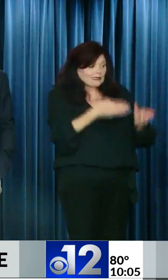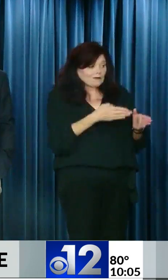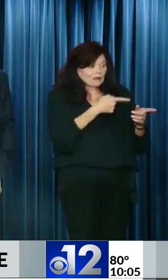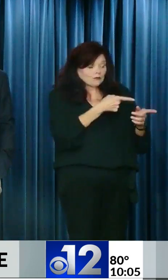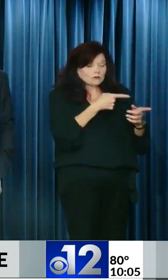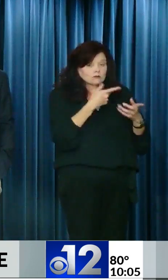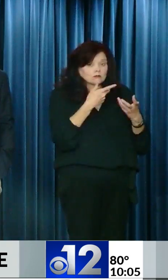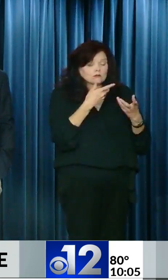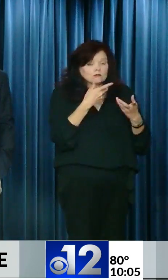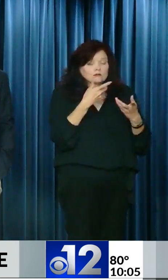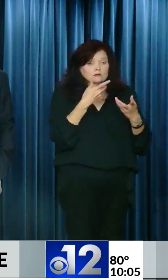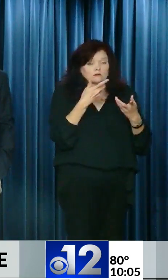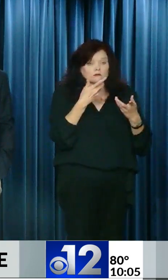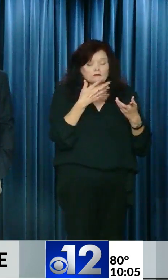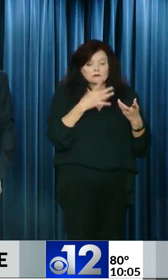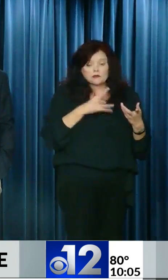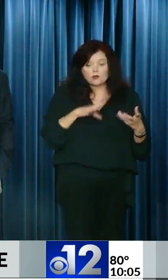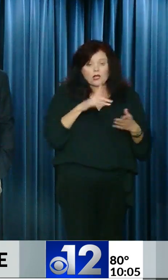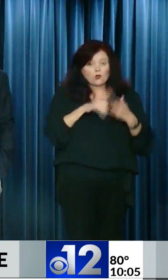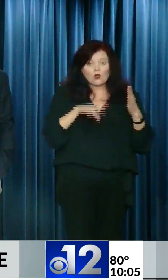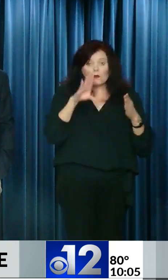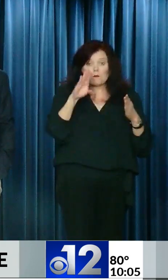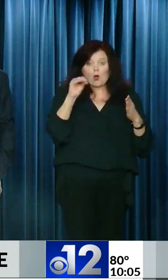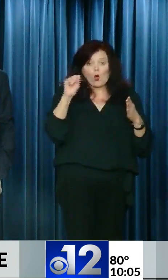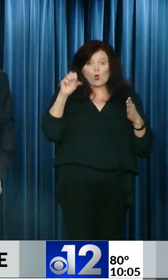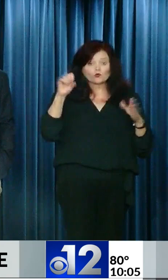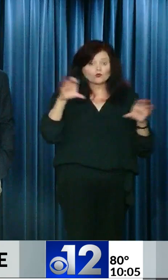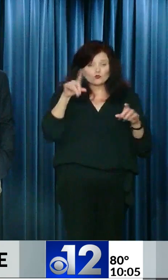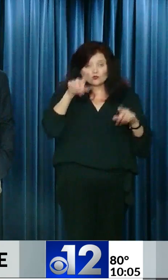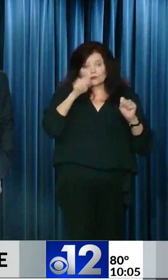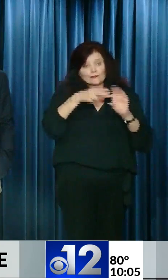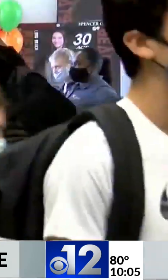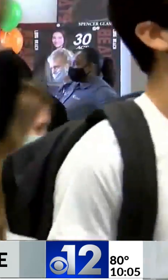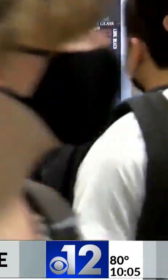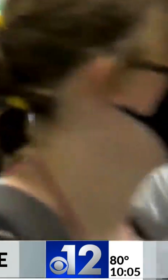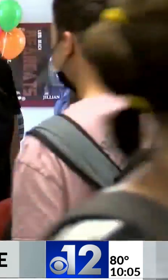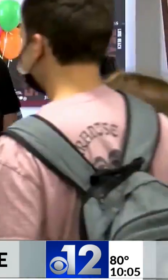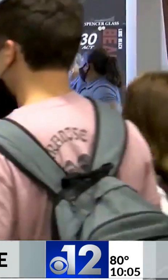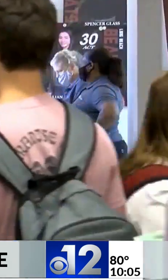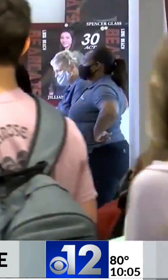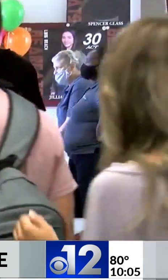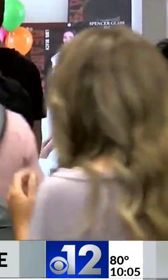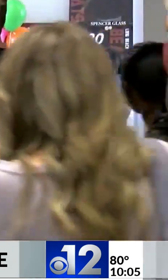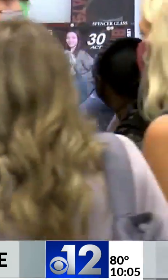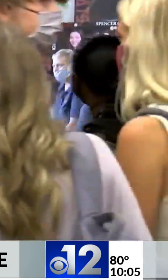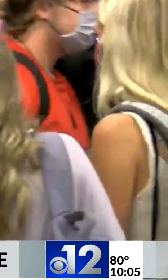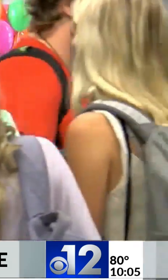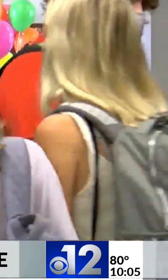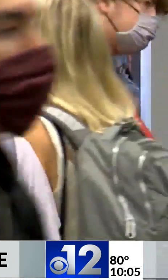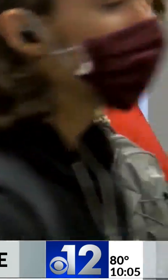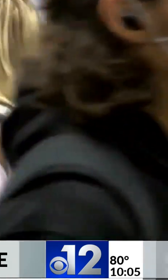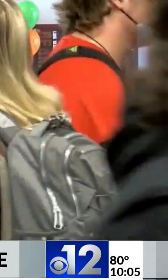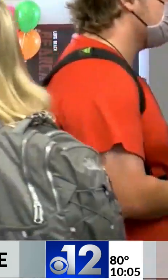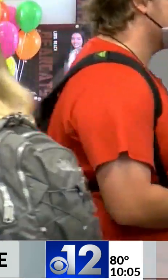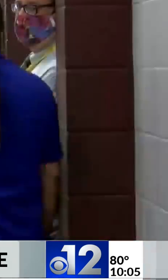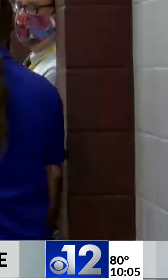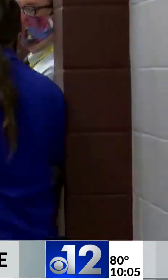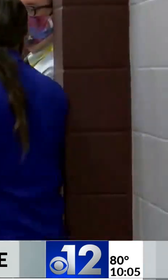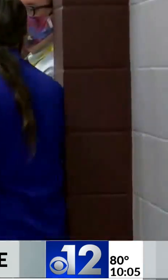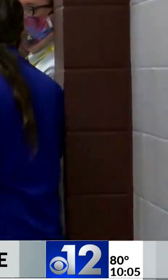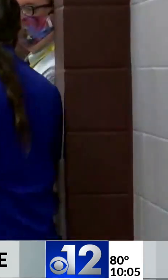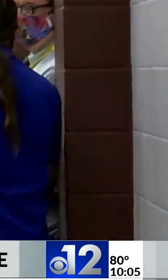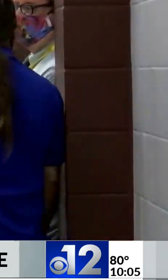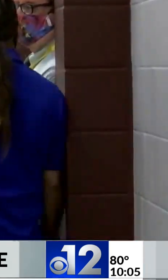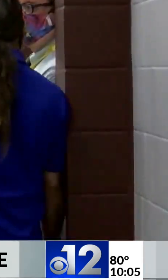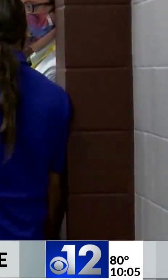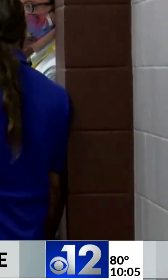doesn't like what their boss is doing, I guess they can go find another job. When it comes to masks for children, Governor Reeves says he has trust